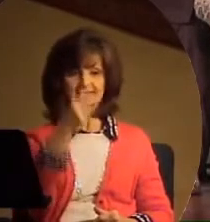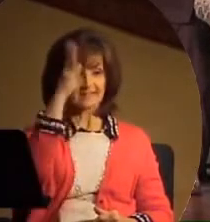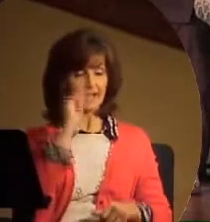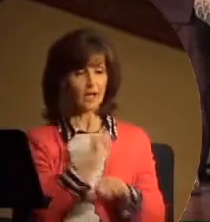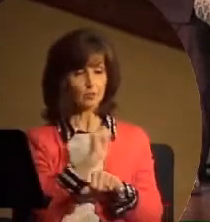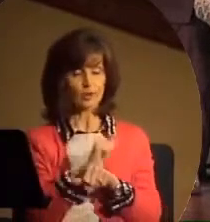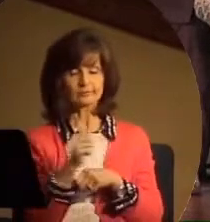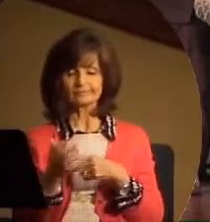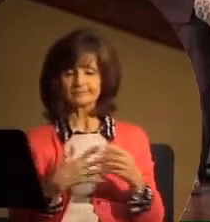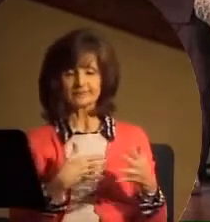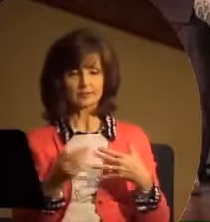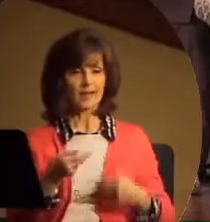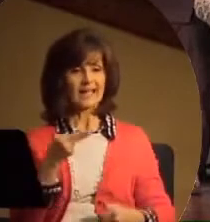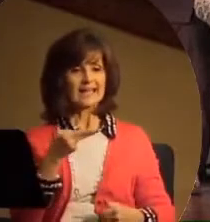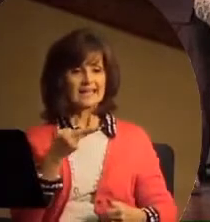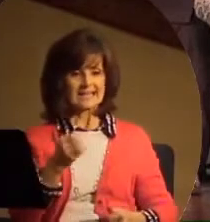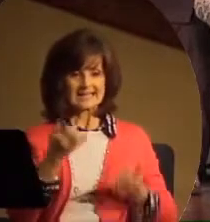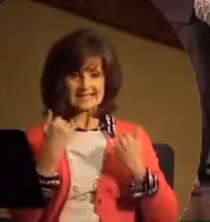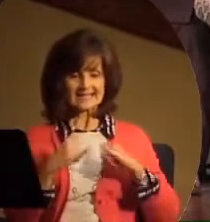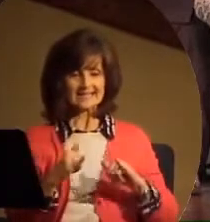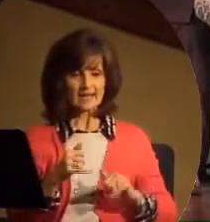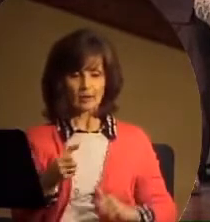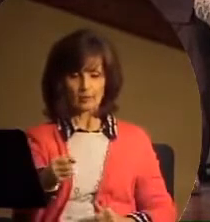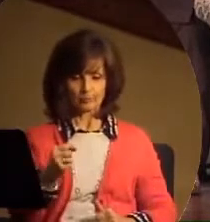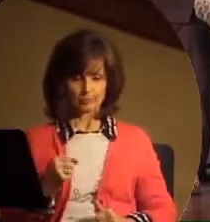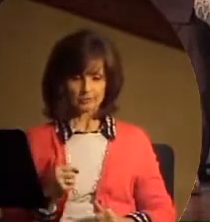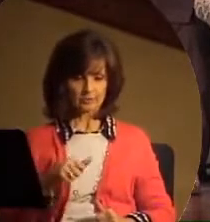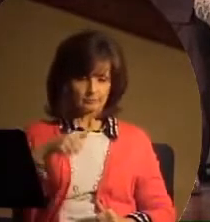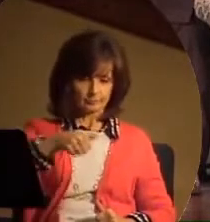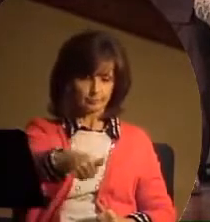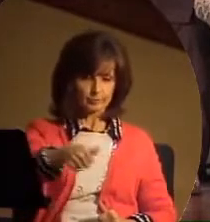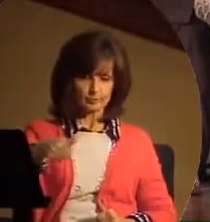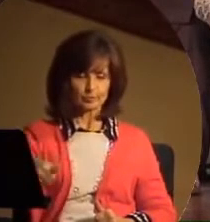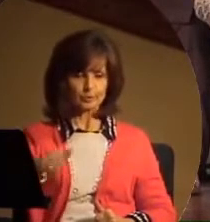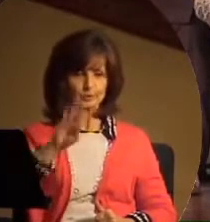is pushing the levers. God is